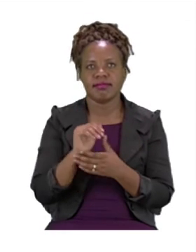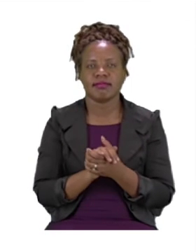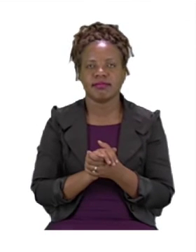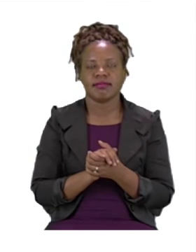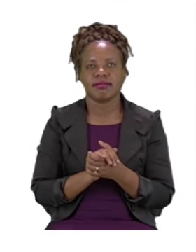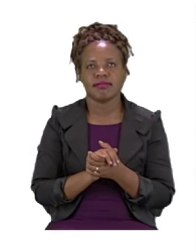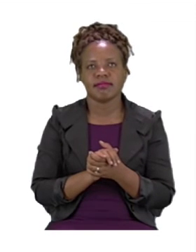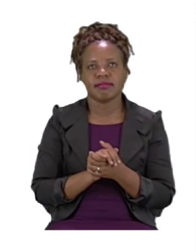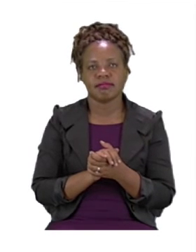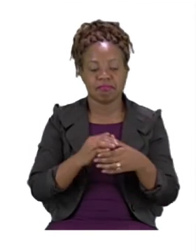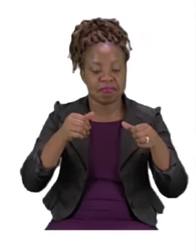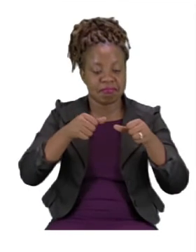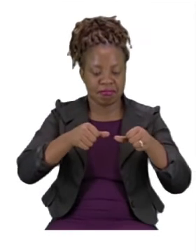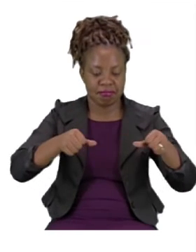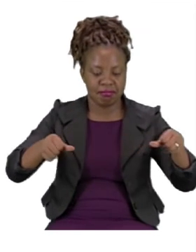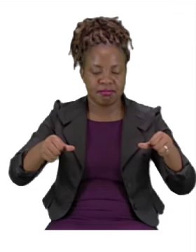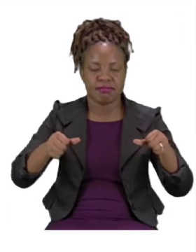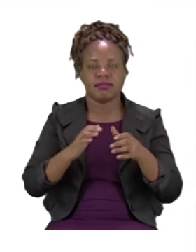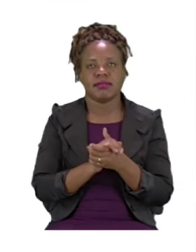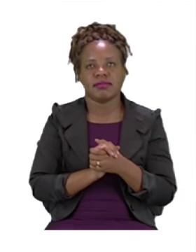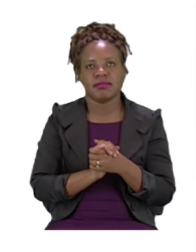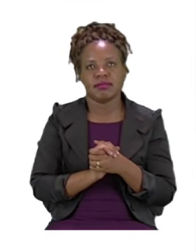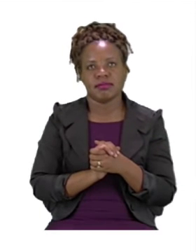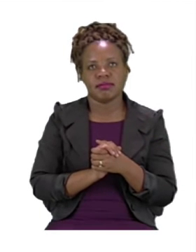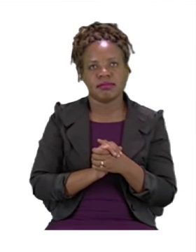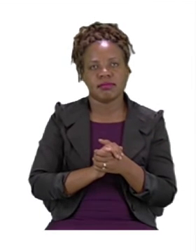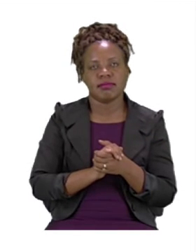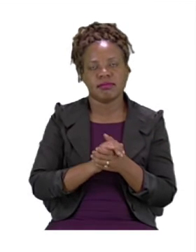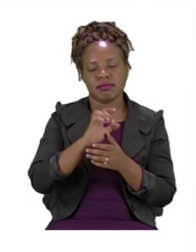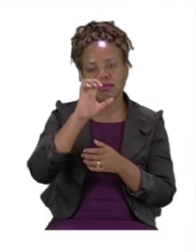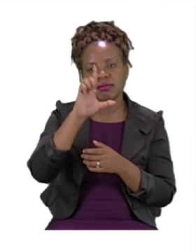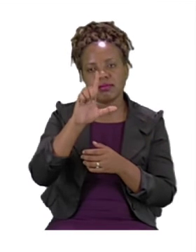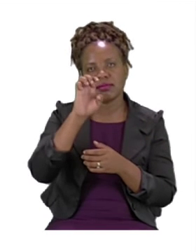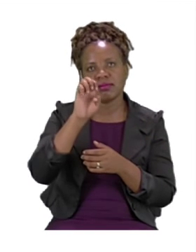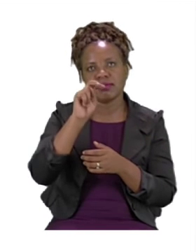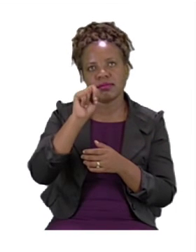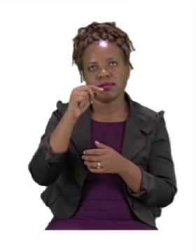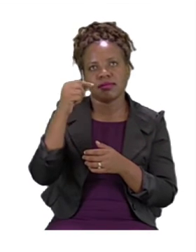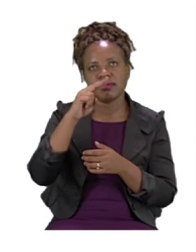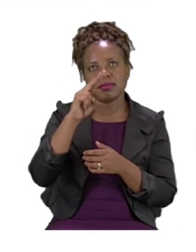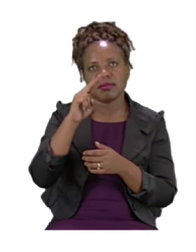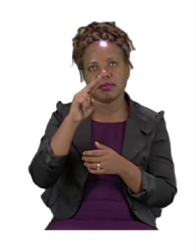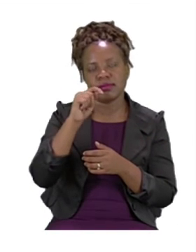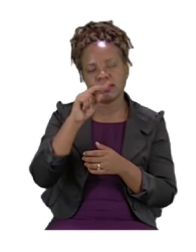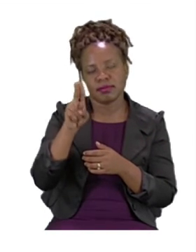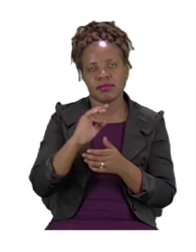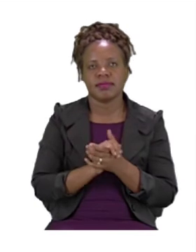are going to be doing measurement. And this time around, we are dealing with